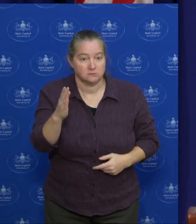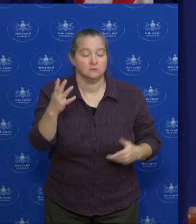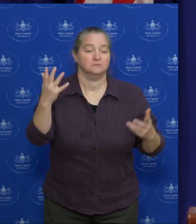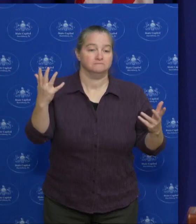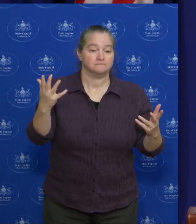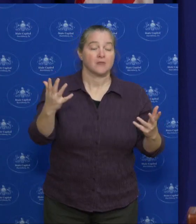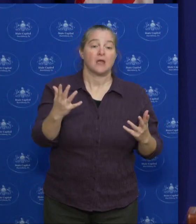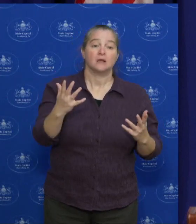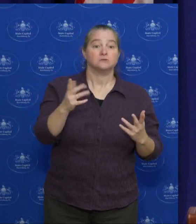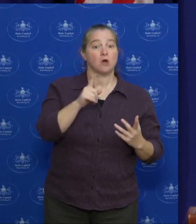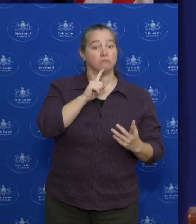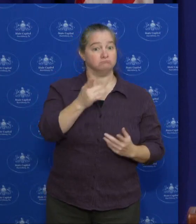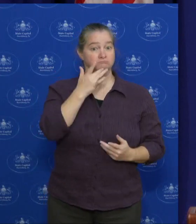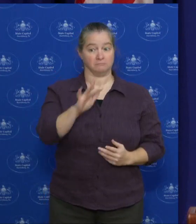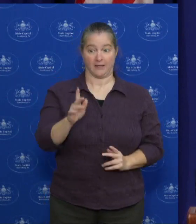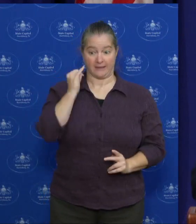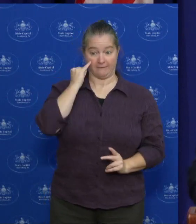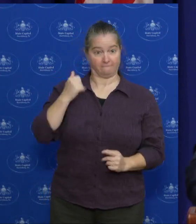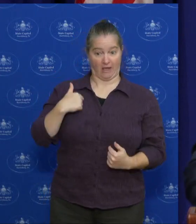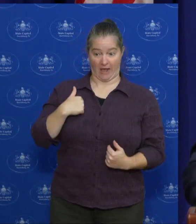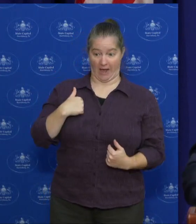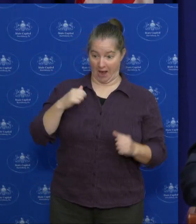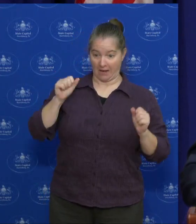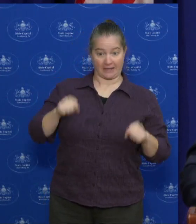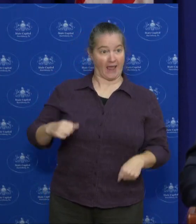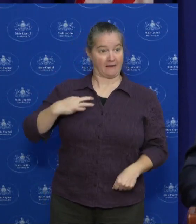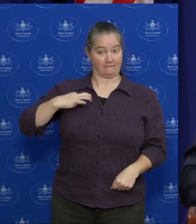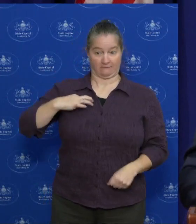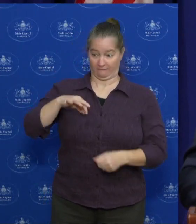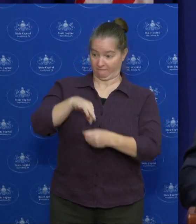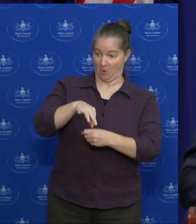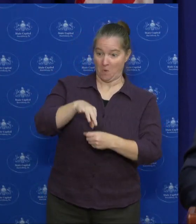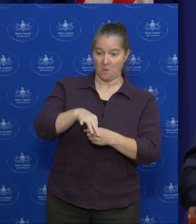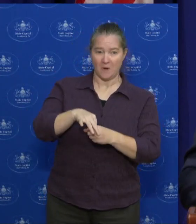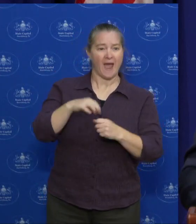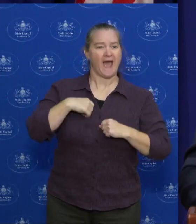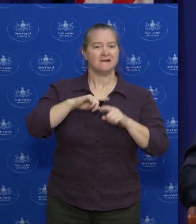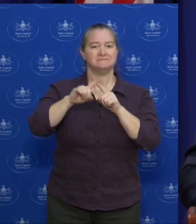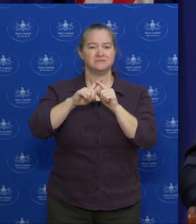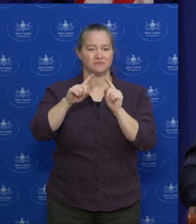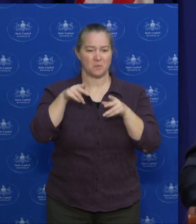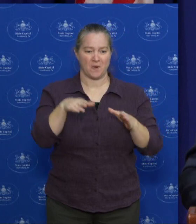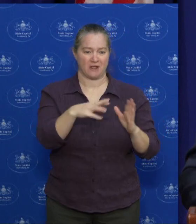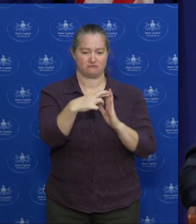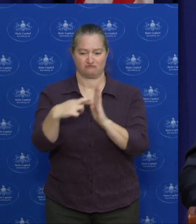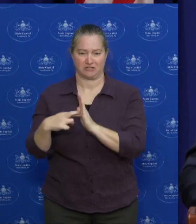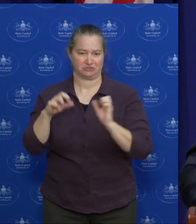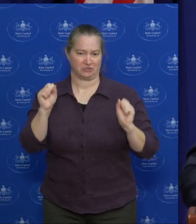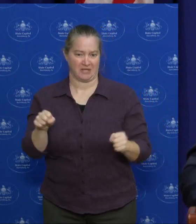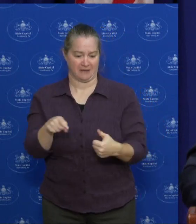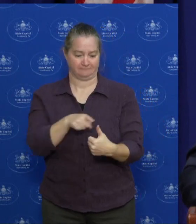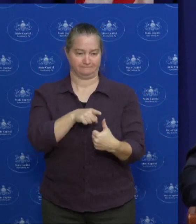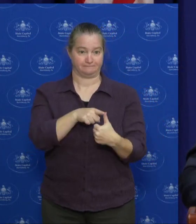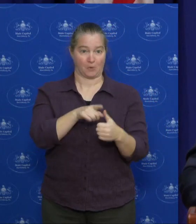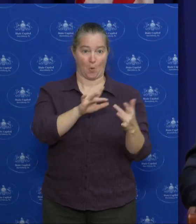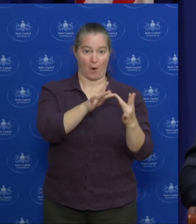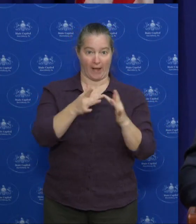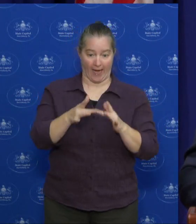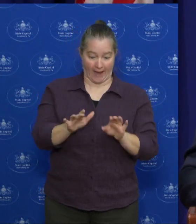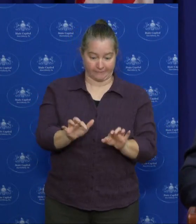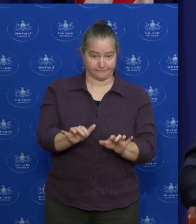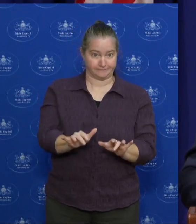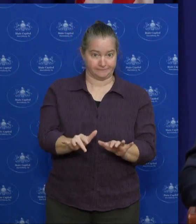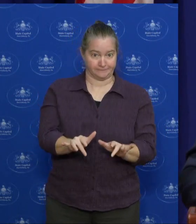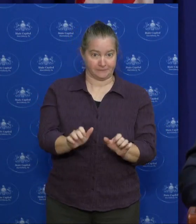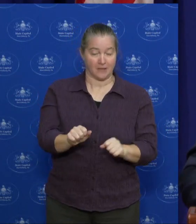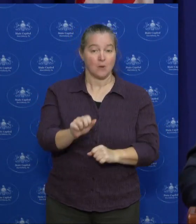Fortunately, eligible Pennsylvanians can choose from multiple ways to register to vote, including doing so online